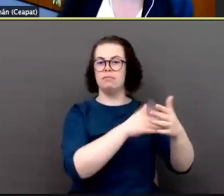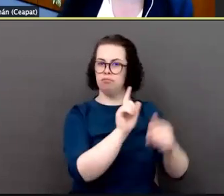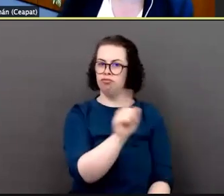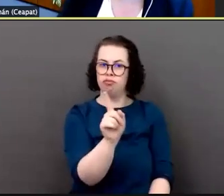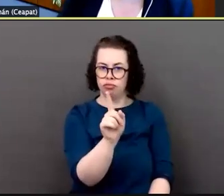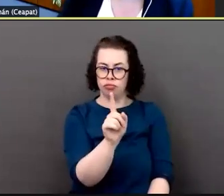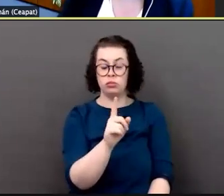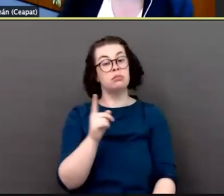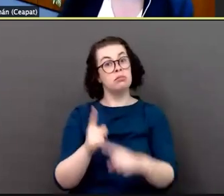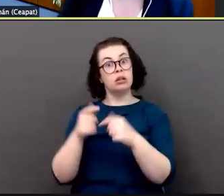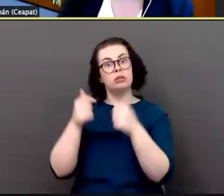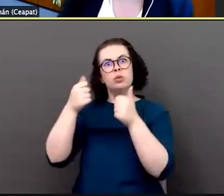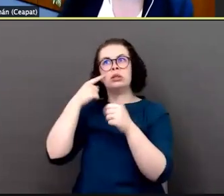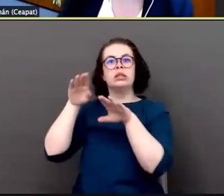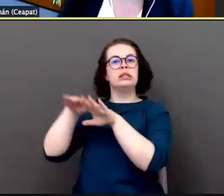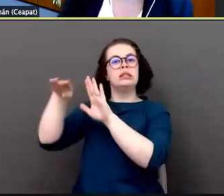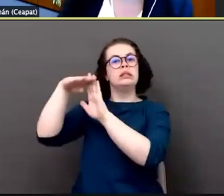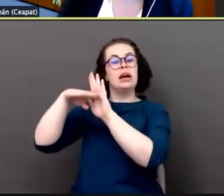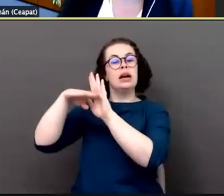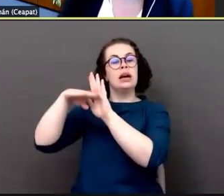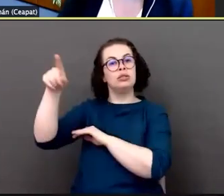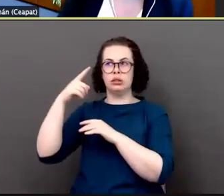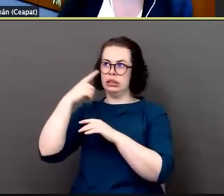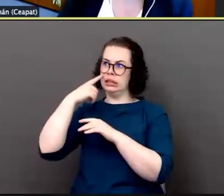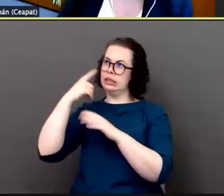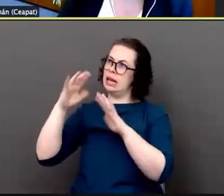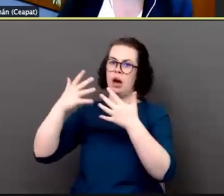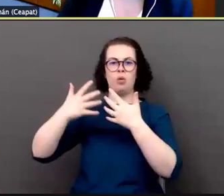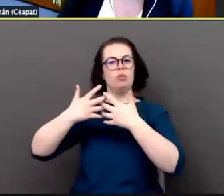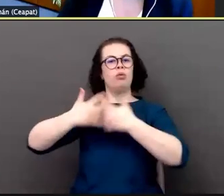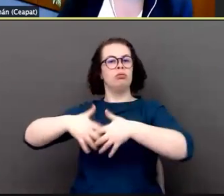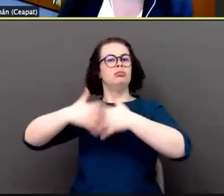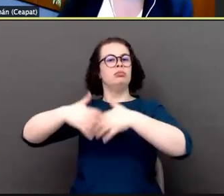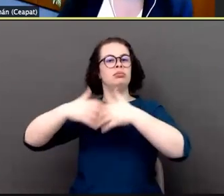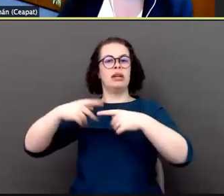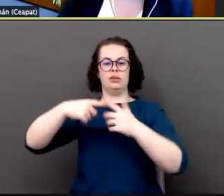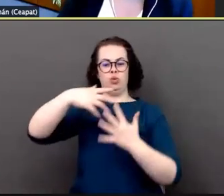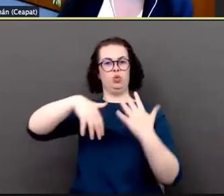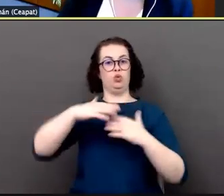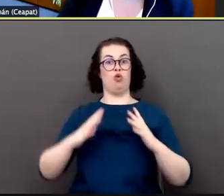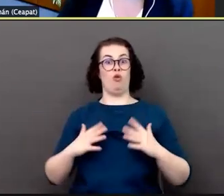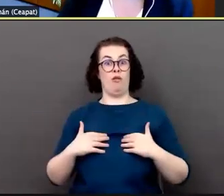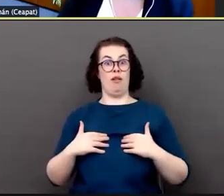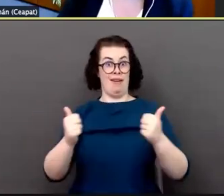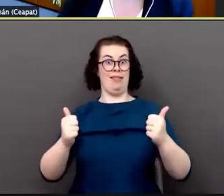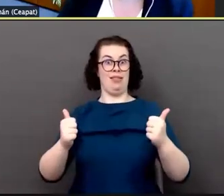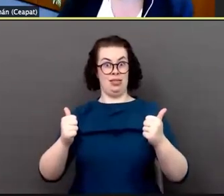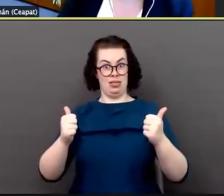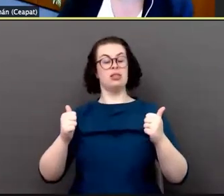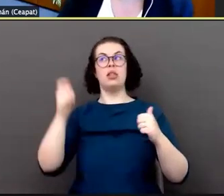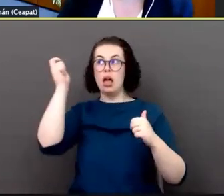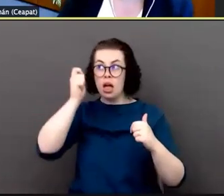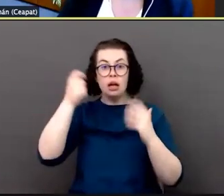link home-to-home automation and social health equipment provided through